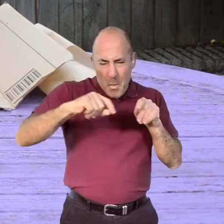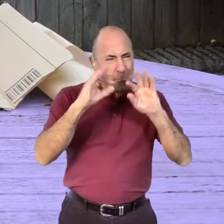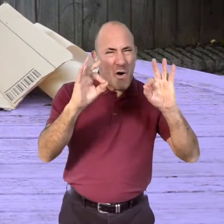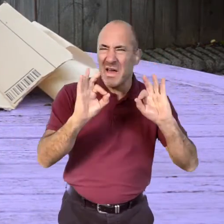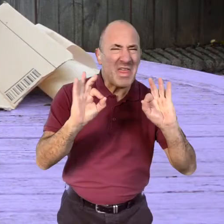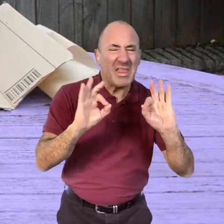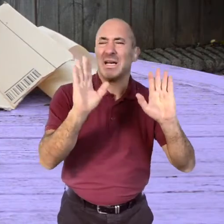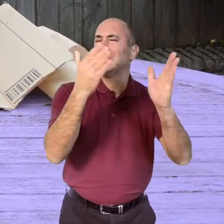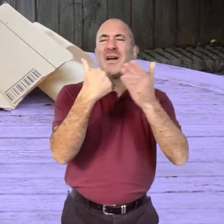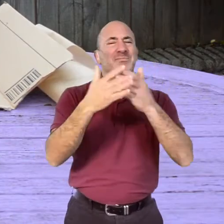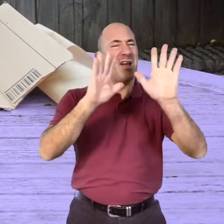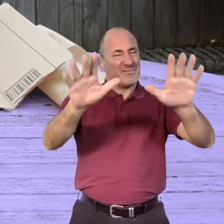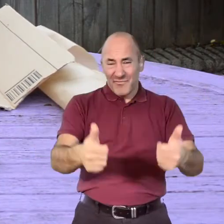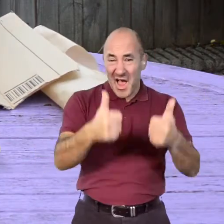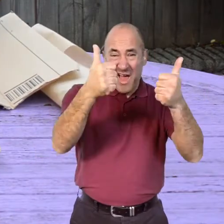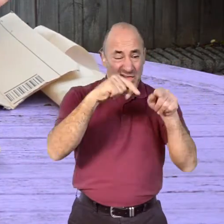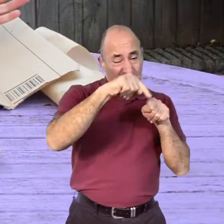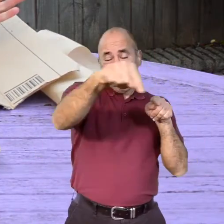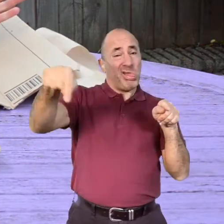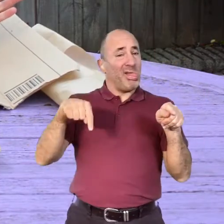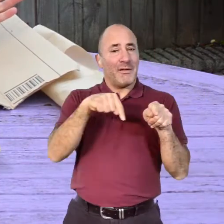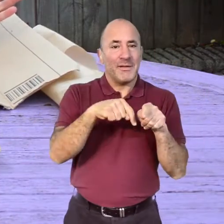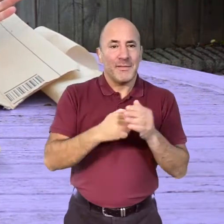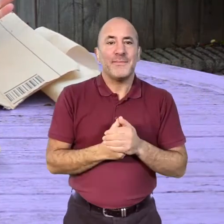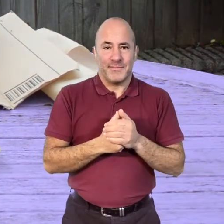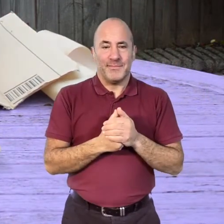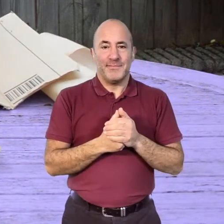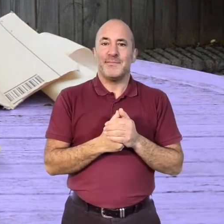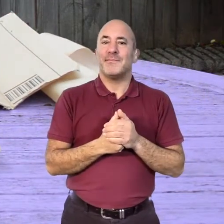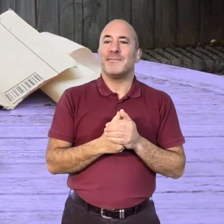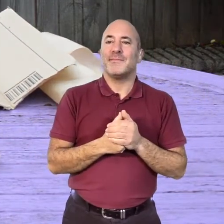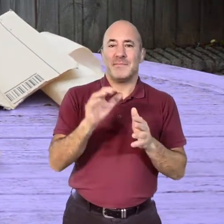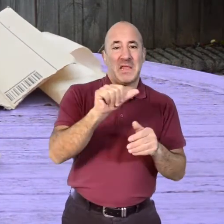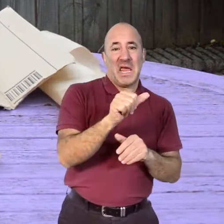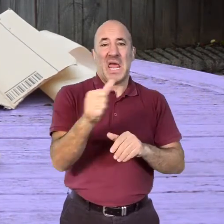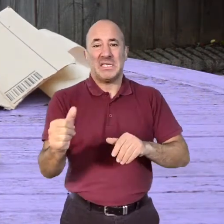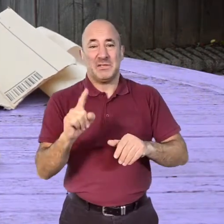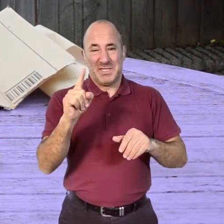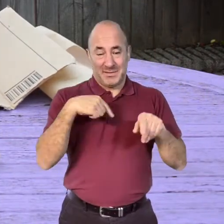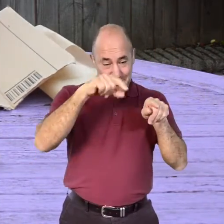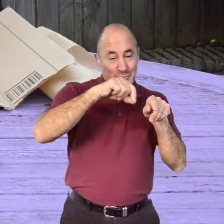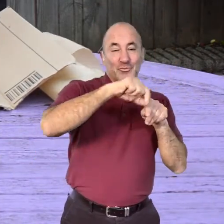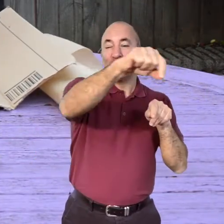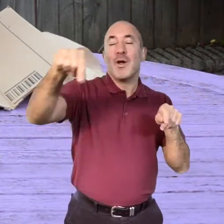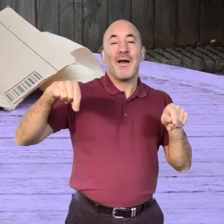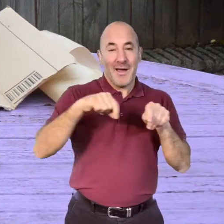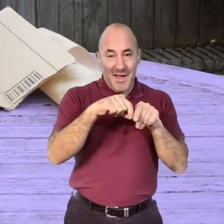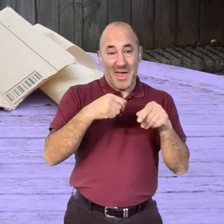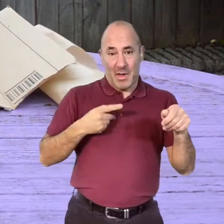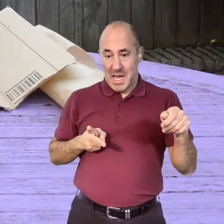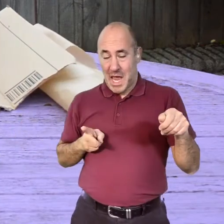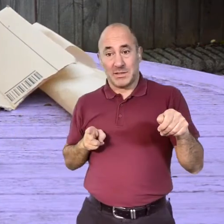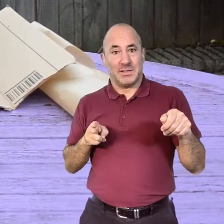box isn't straight and perfect, it's absolutely fine. So now we're going to move on to cutting